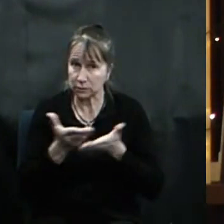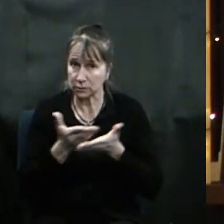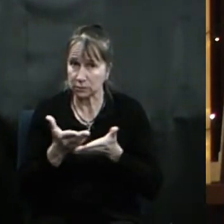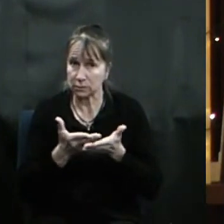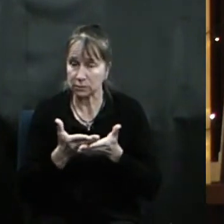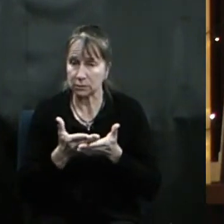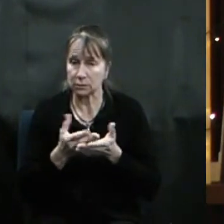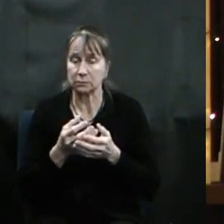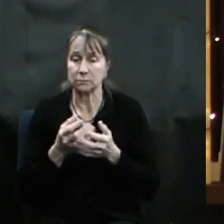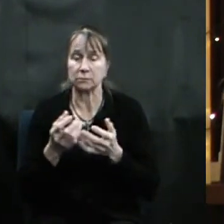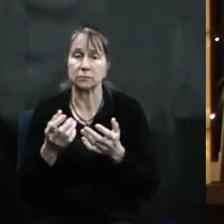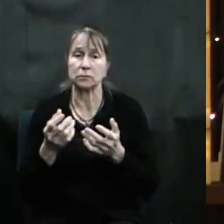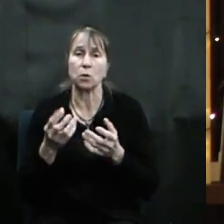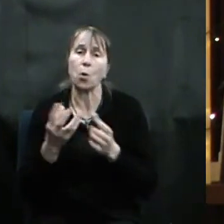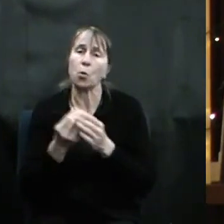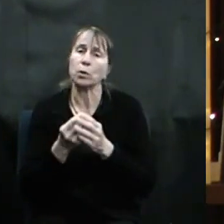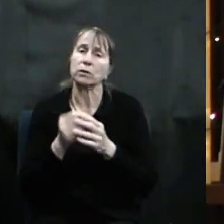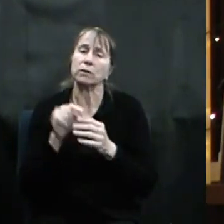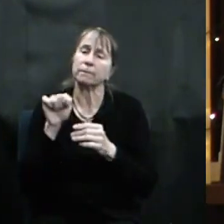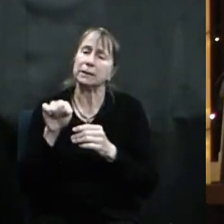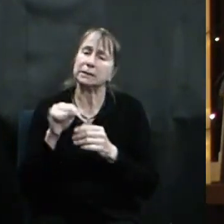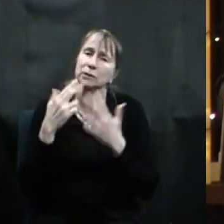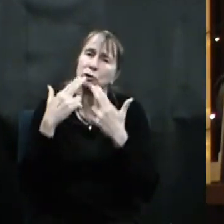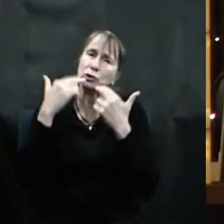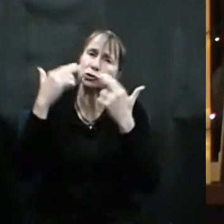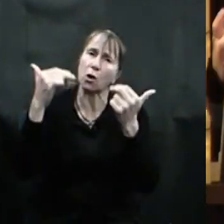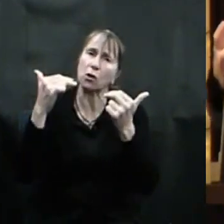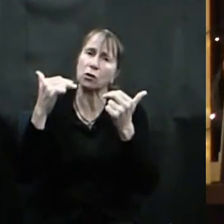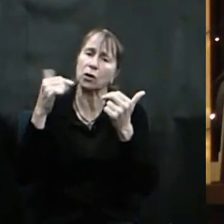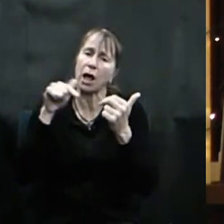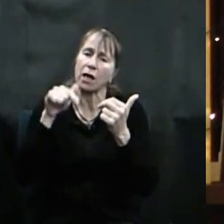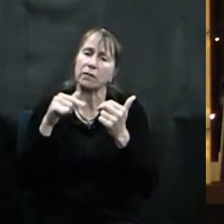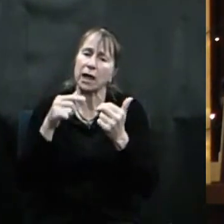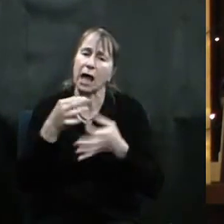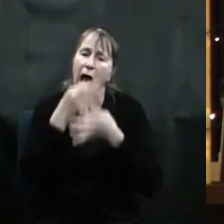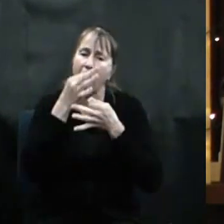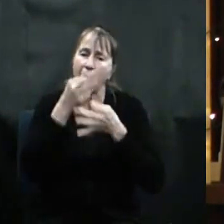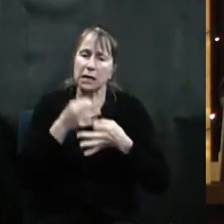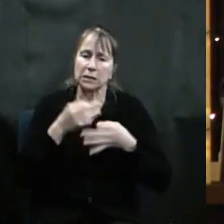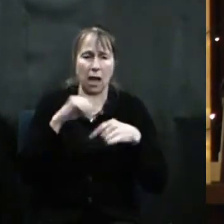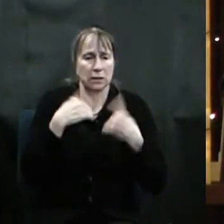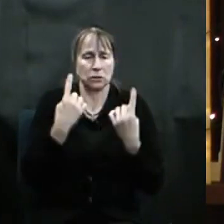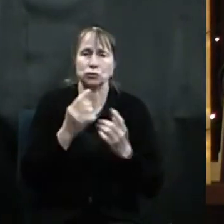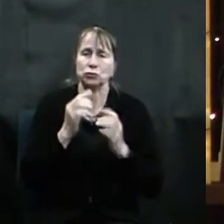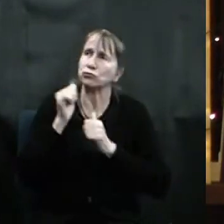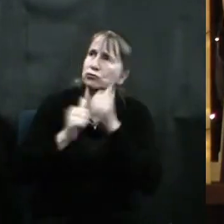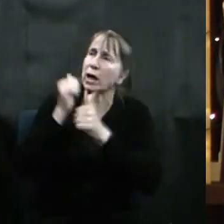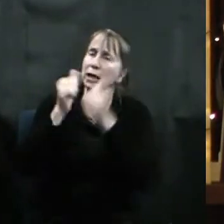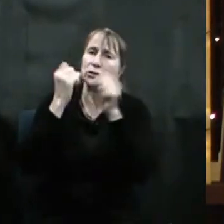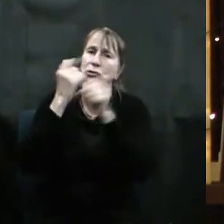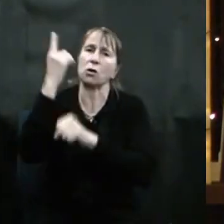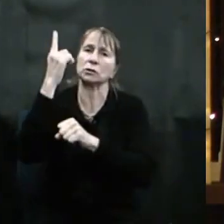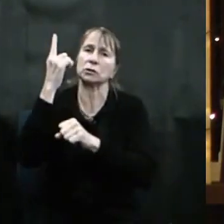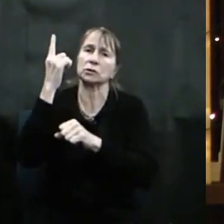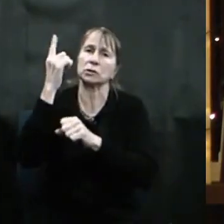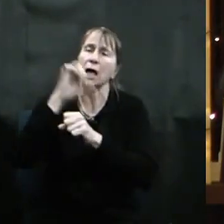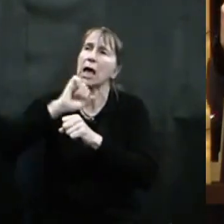a song that invites us to praise God. God's